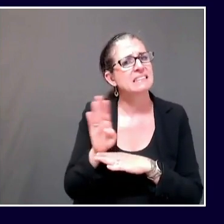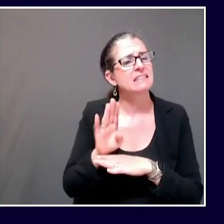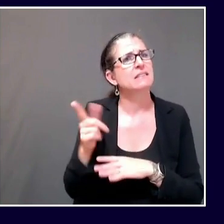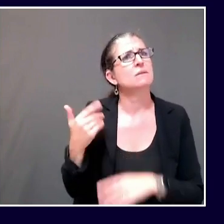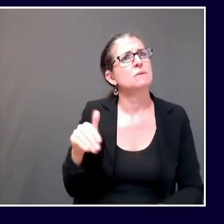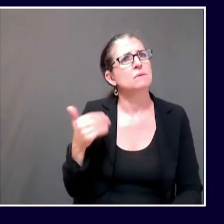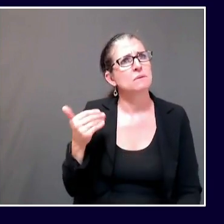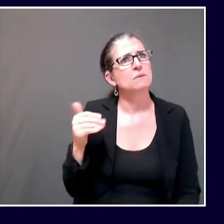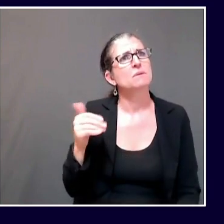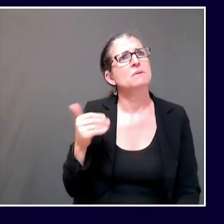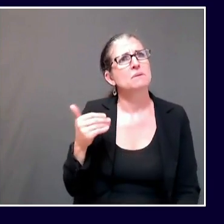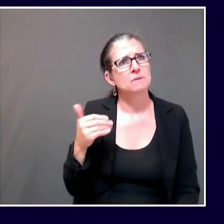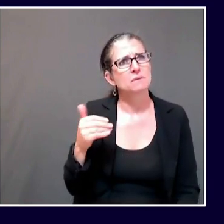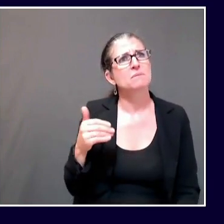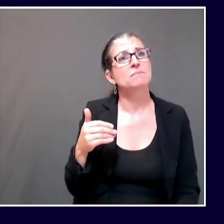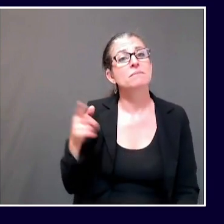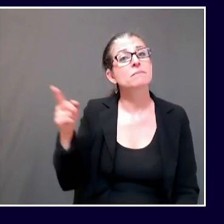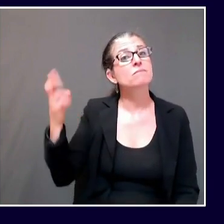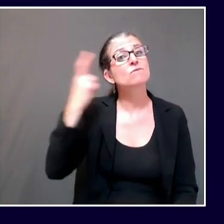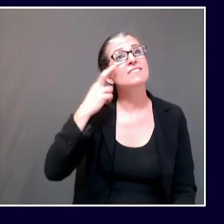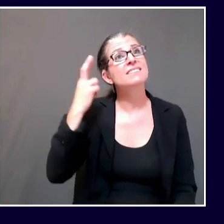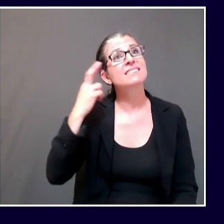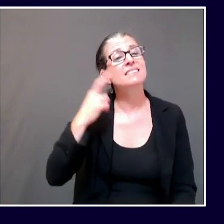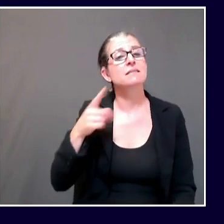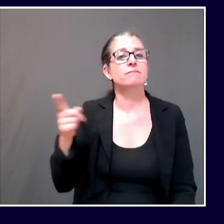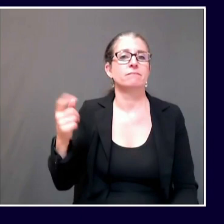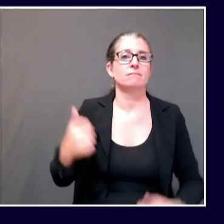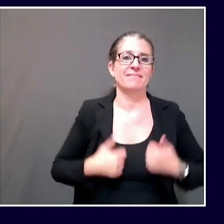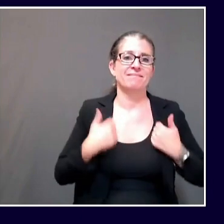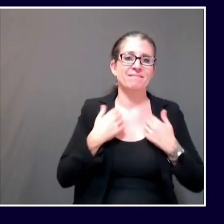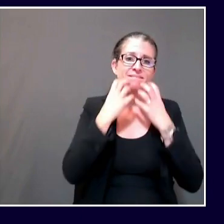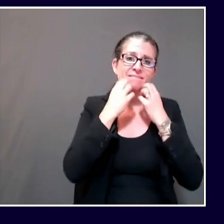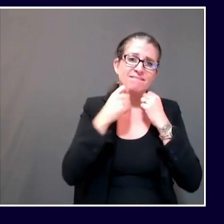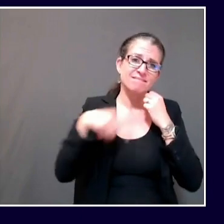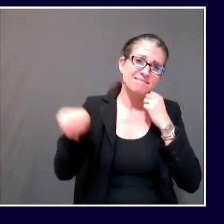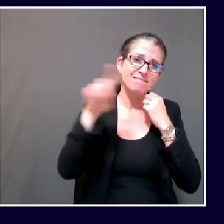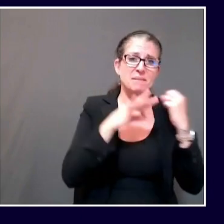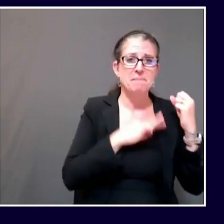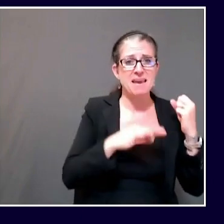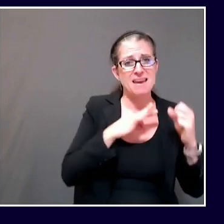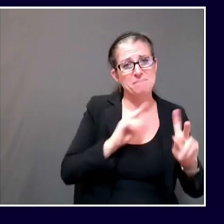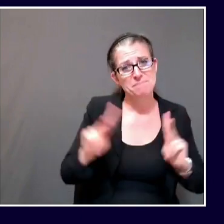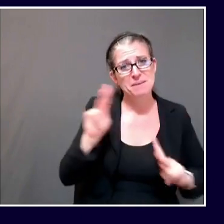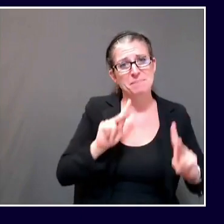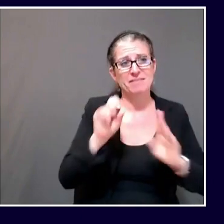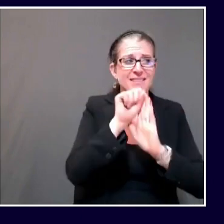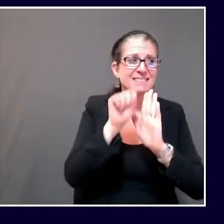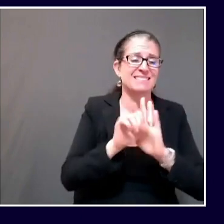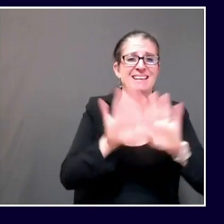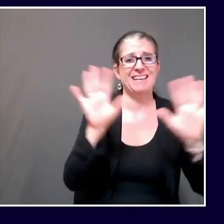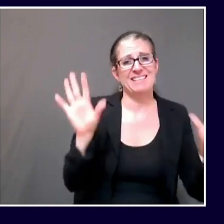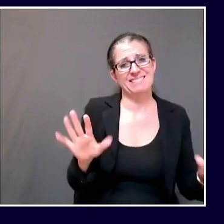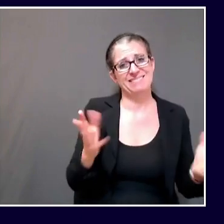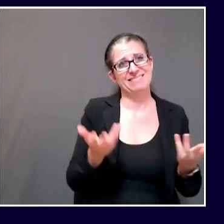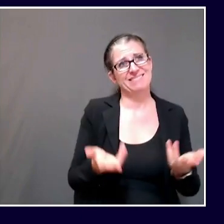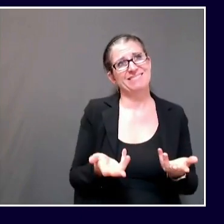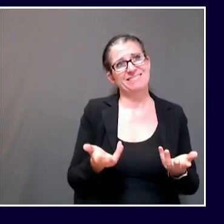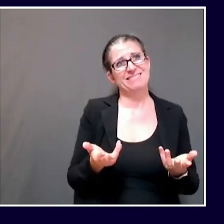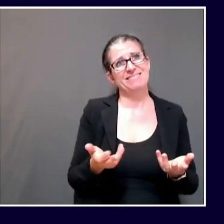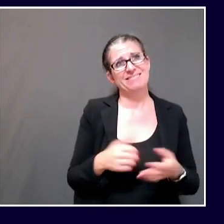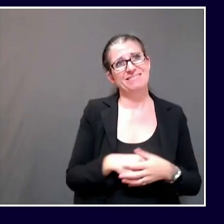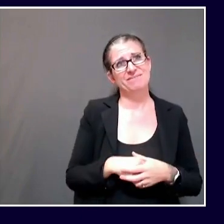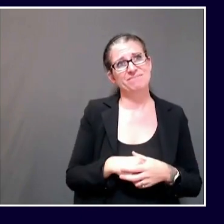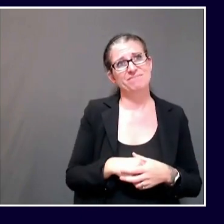about this state and progress in this public health crisis. Beyond that, we have people who've worked on extra contracts